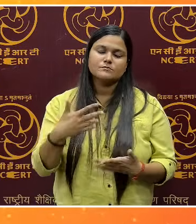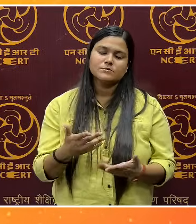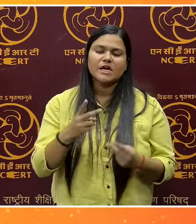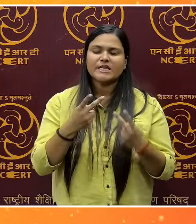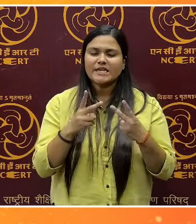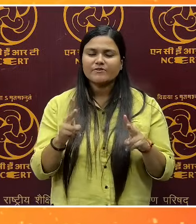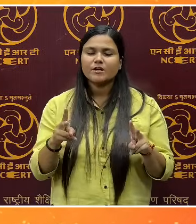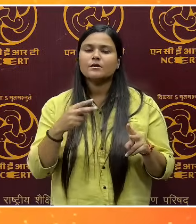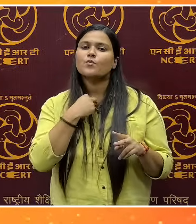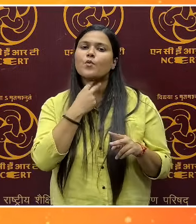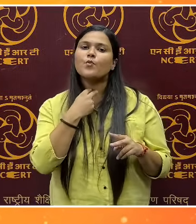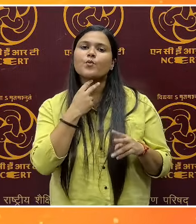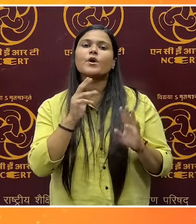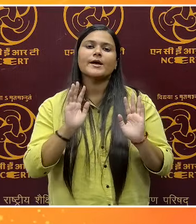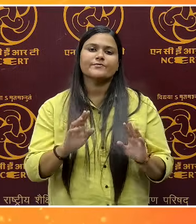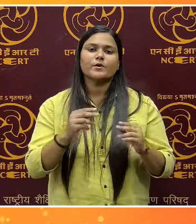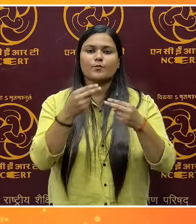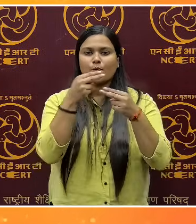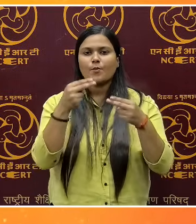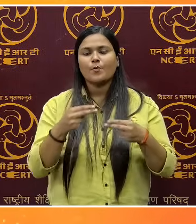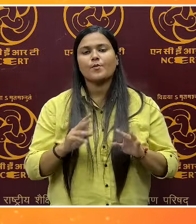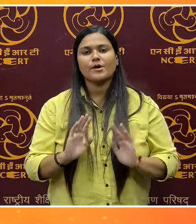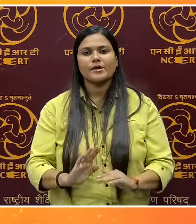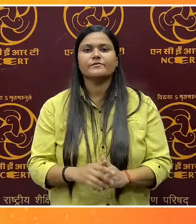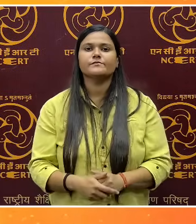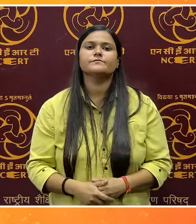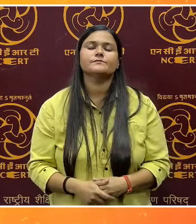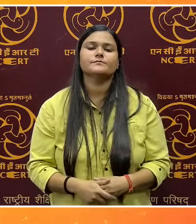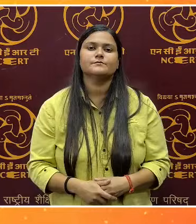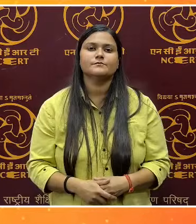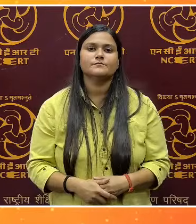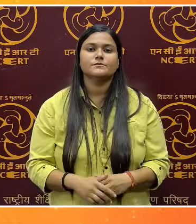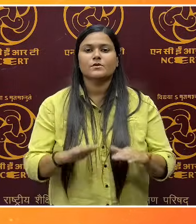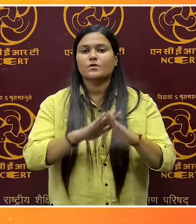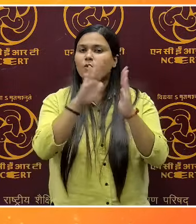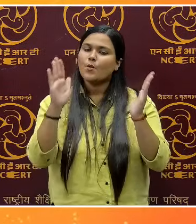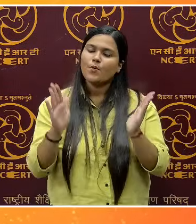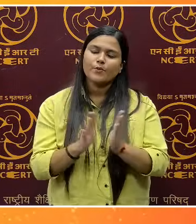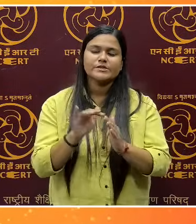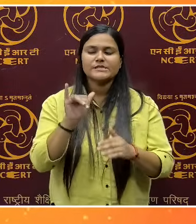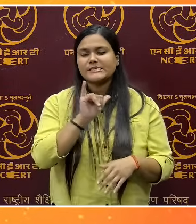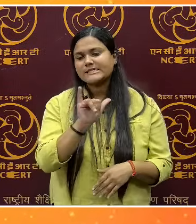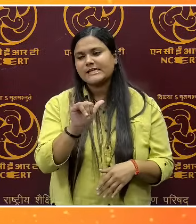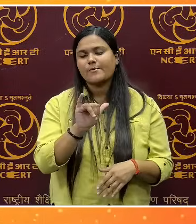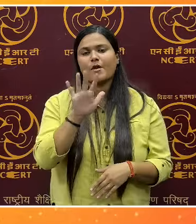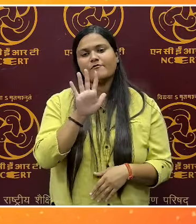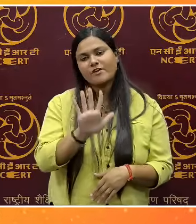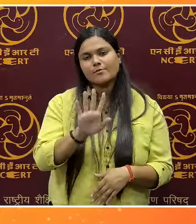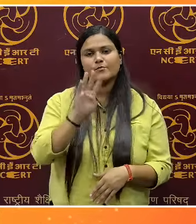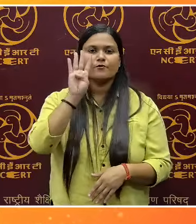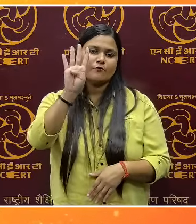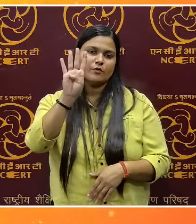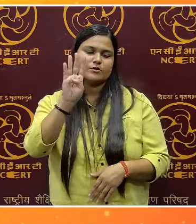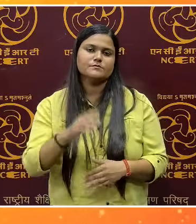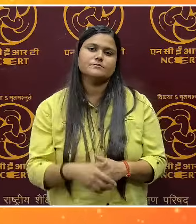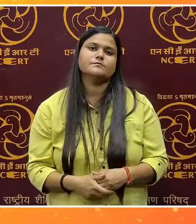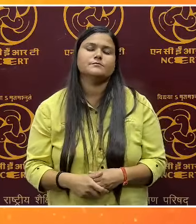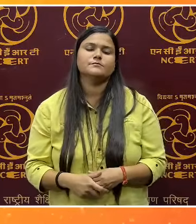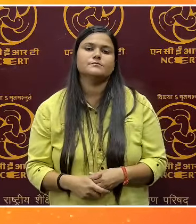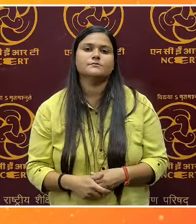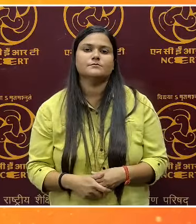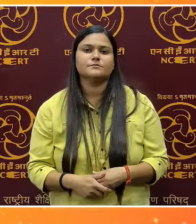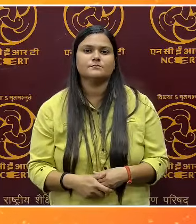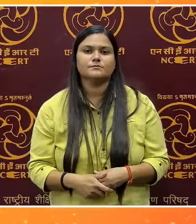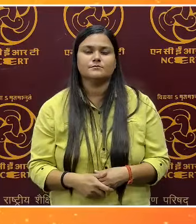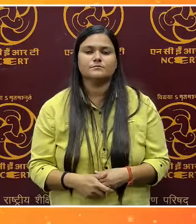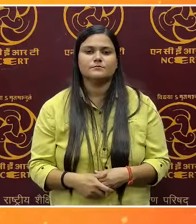or 4th power of 5. 5. Okay? All of this mean the same thing. Okay. 5 to the power 4 we can read in